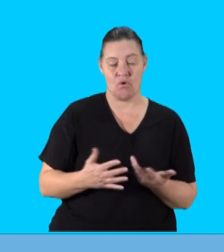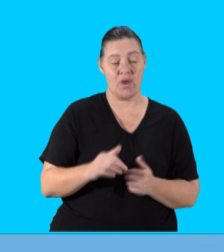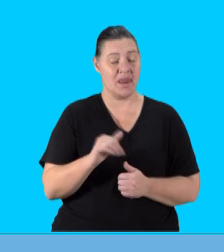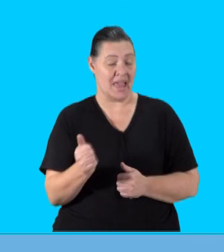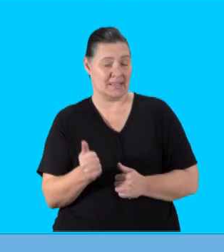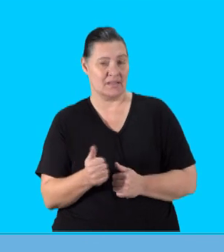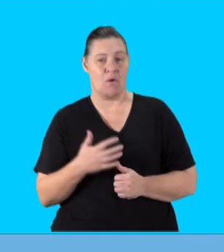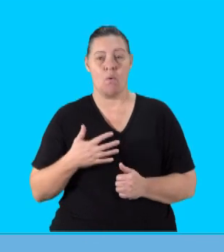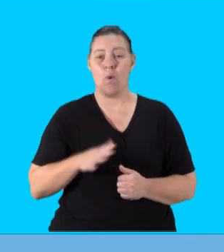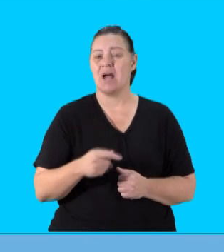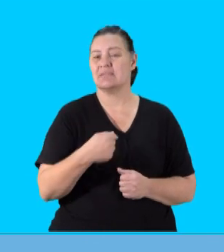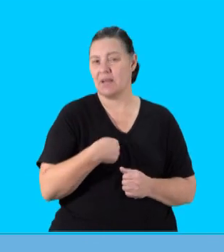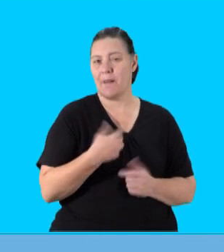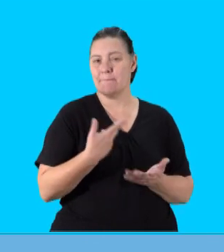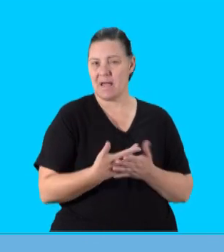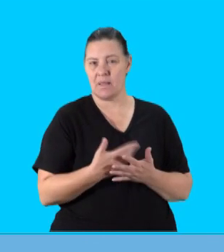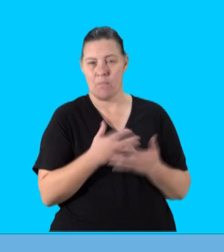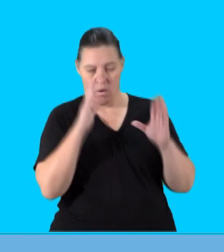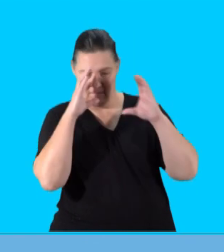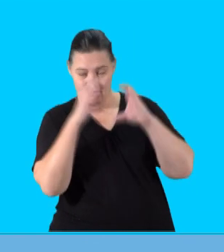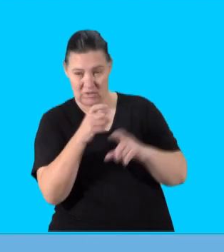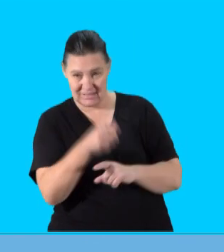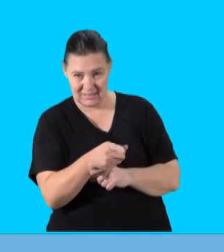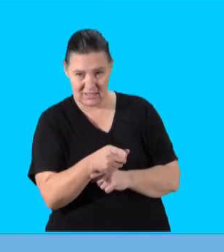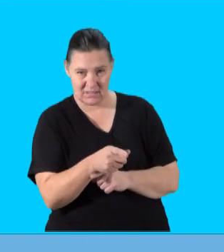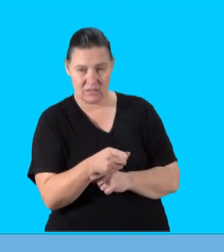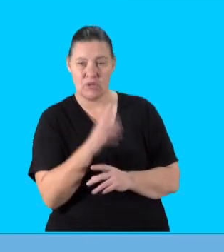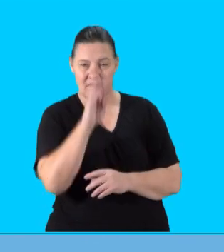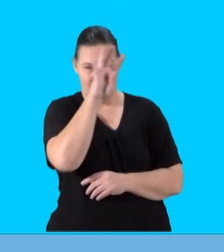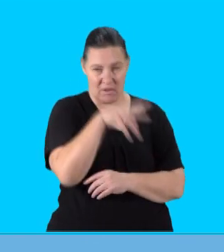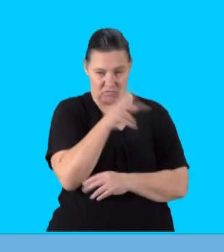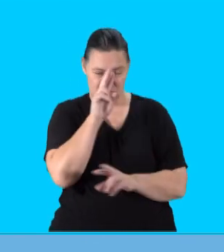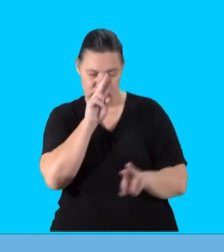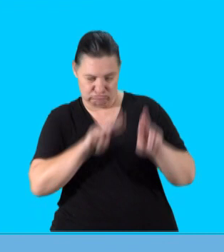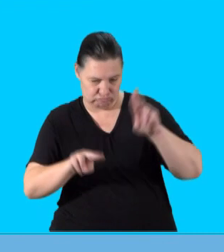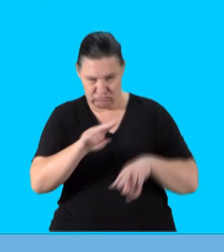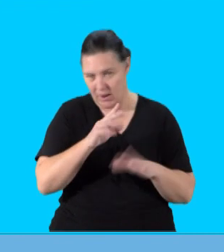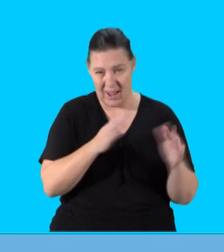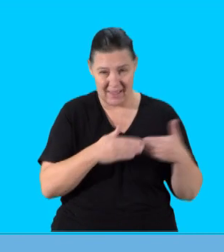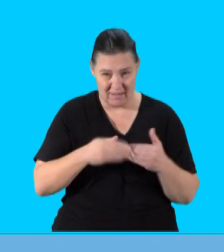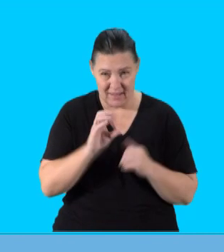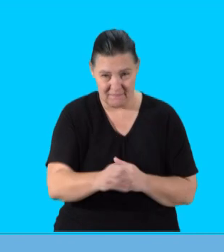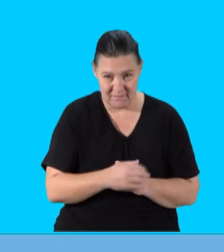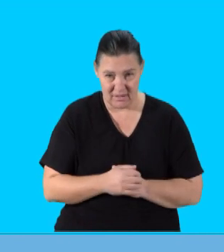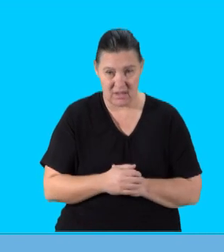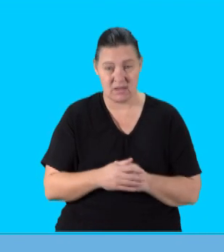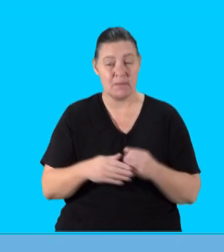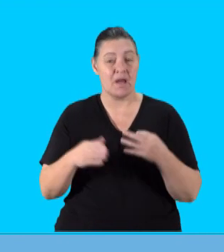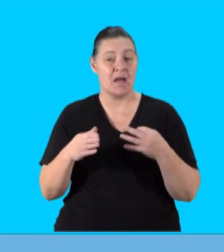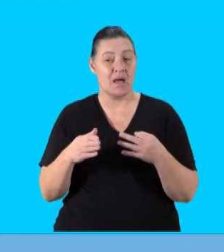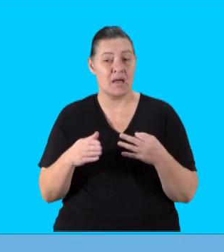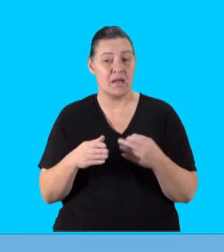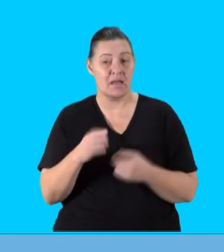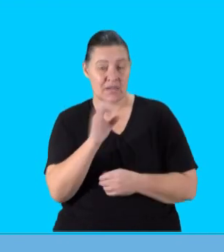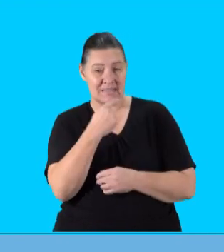So the next one now wants us to be very, very attentive and look at the periodic table very carefully. So number 3